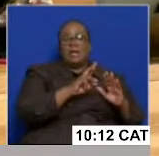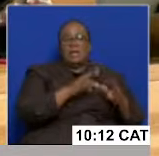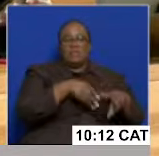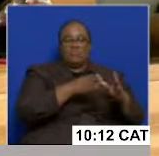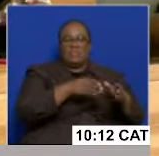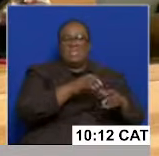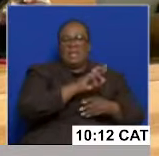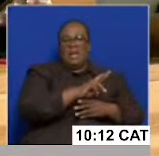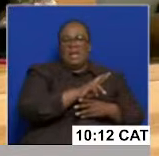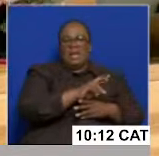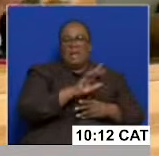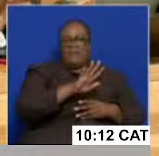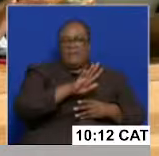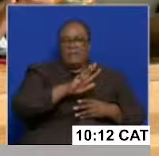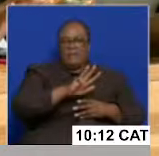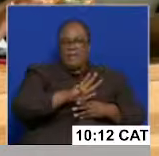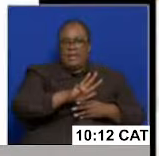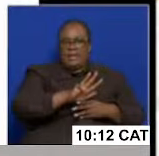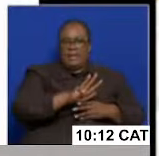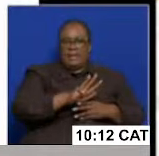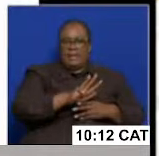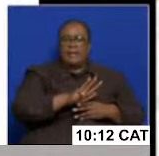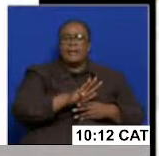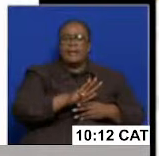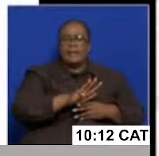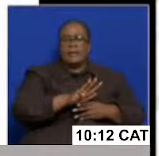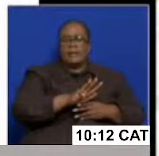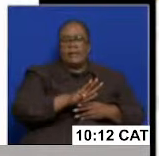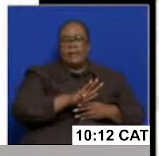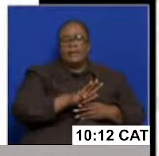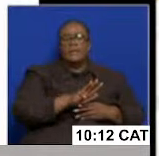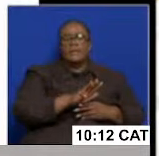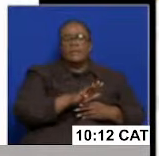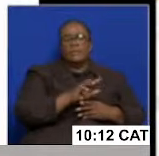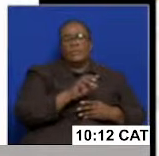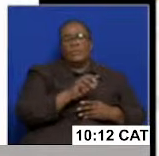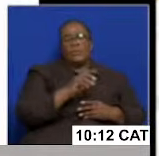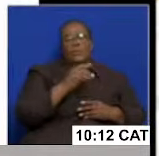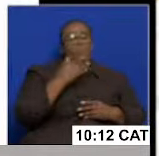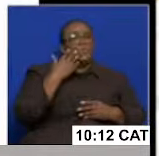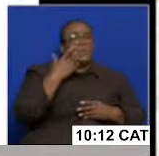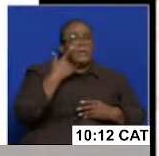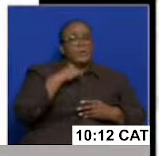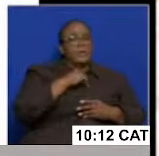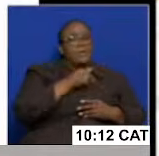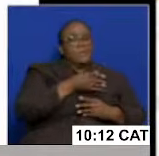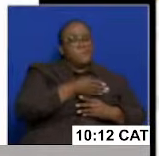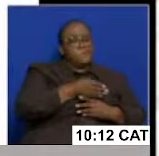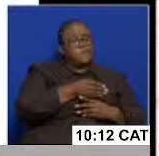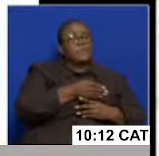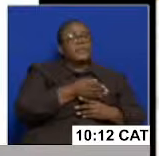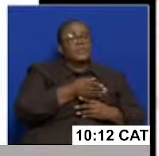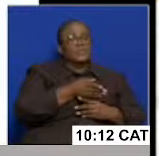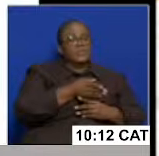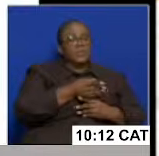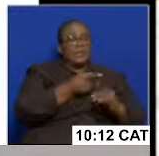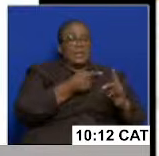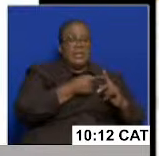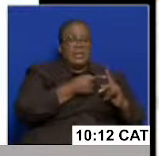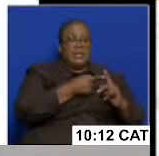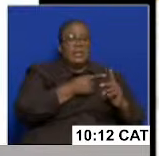Mayorsdale Square, Reinhardt. While we were there, Mr. Mkwanazi introduced me to Officer Kesha